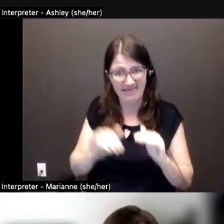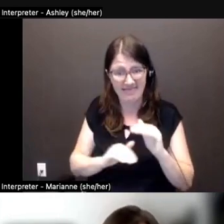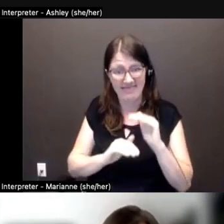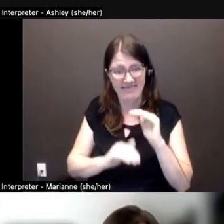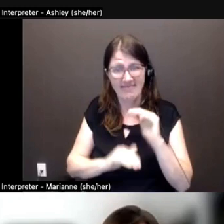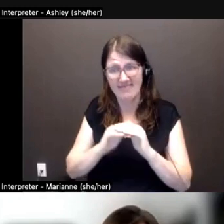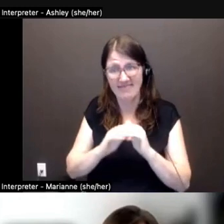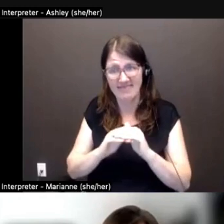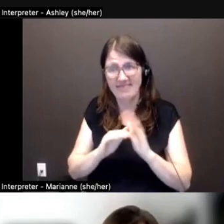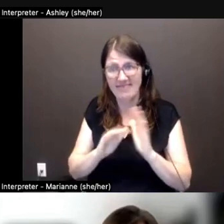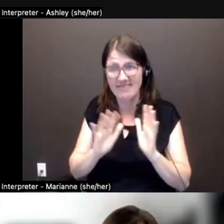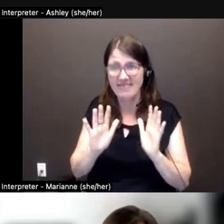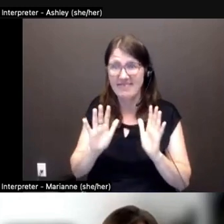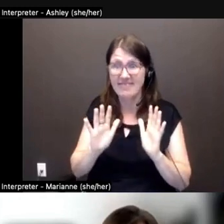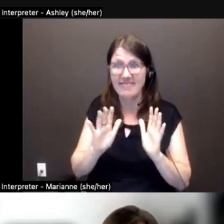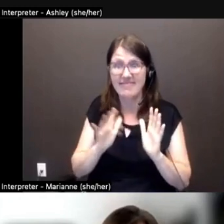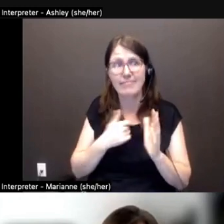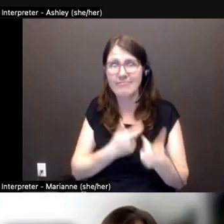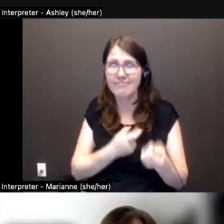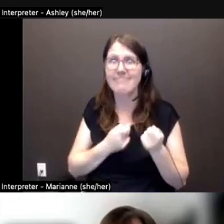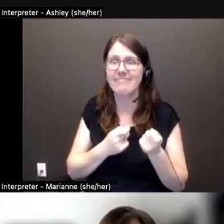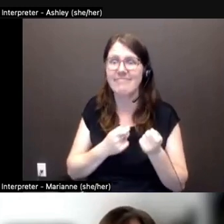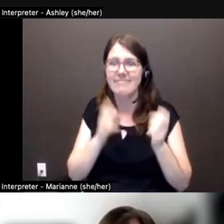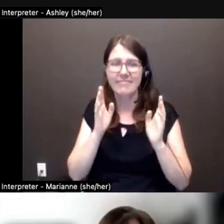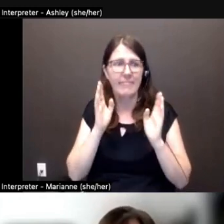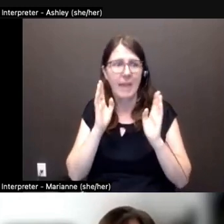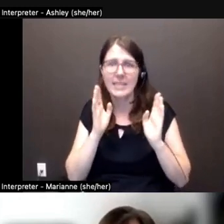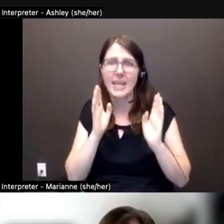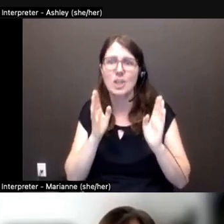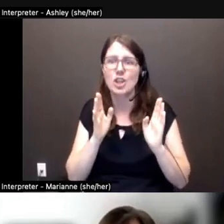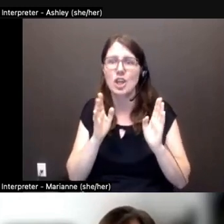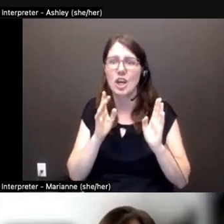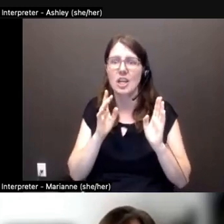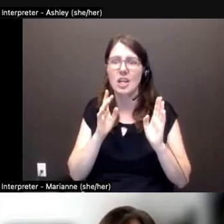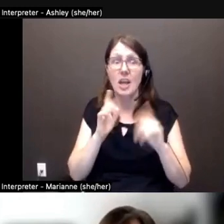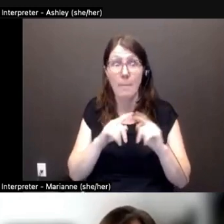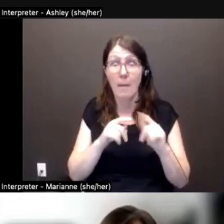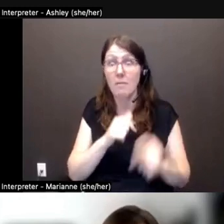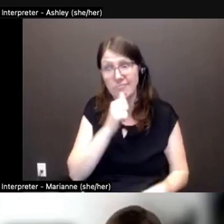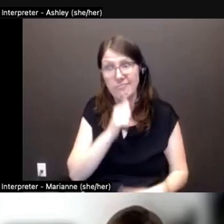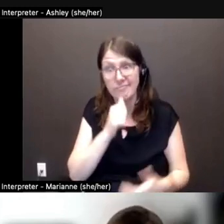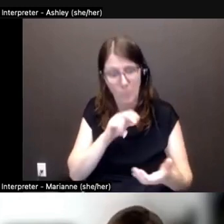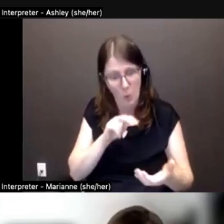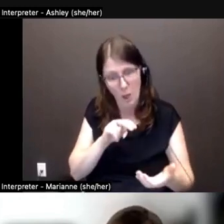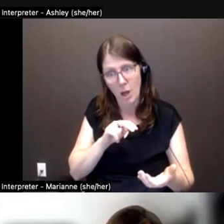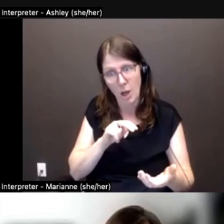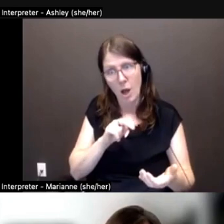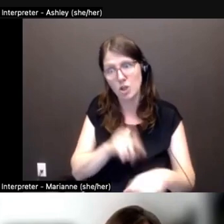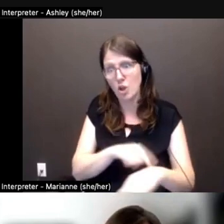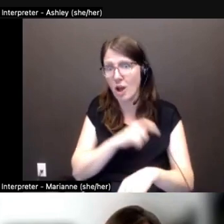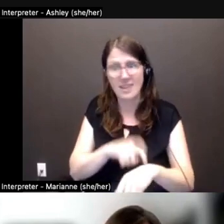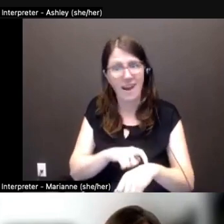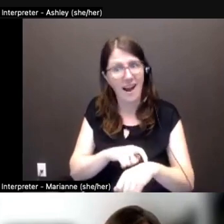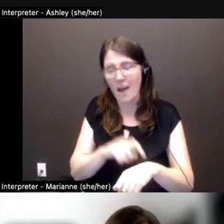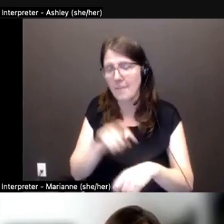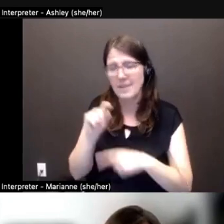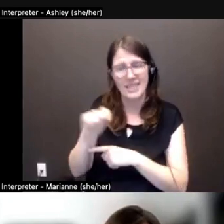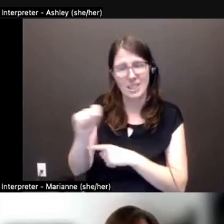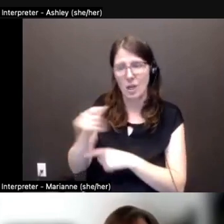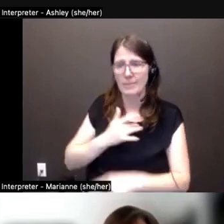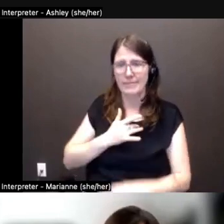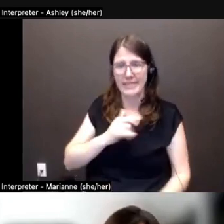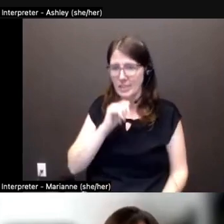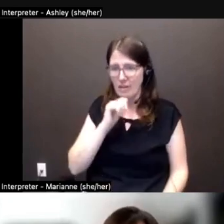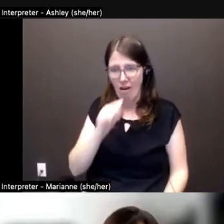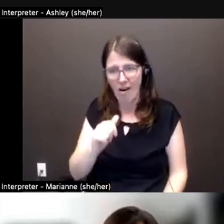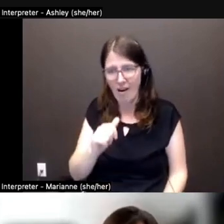okay, because I think like, especially with like a lot of stuff being moved online with the pandemic and everything,